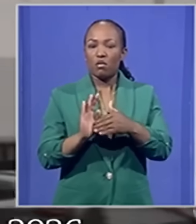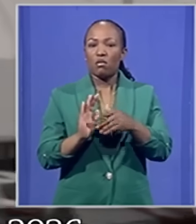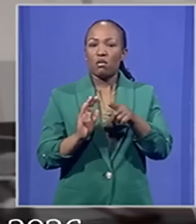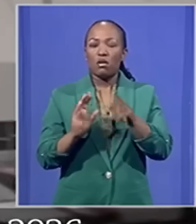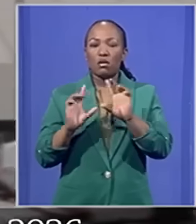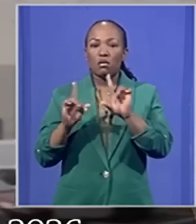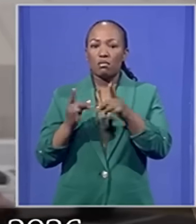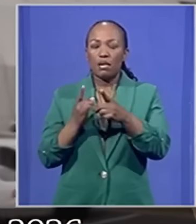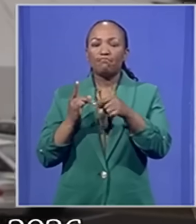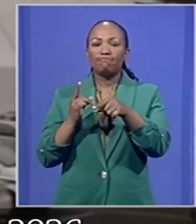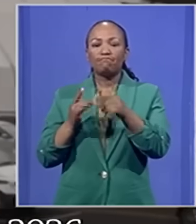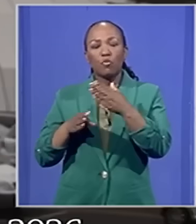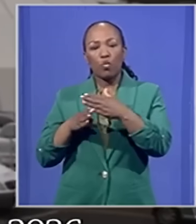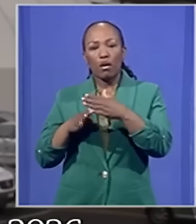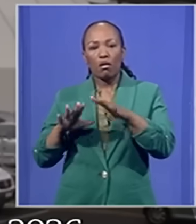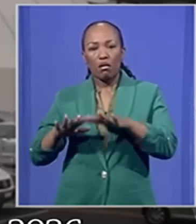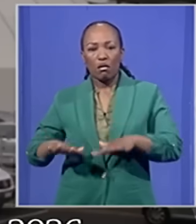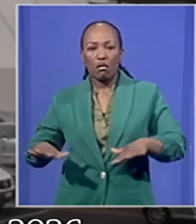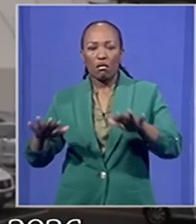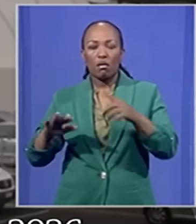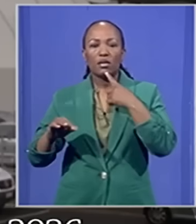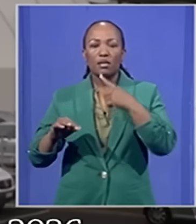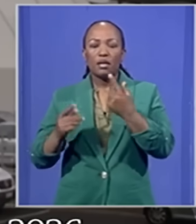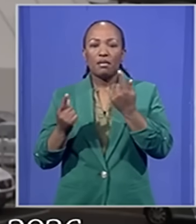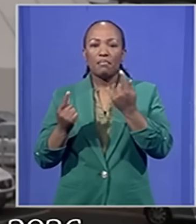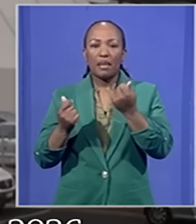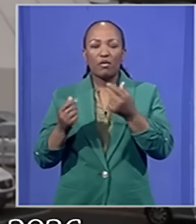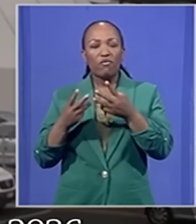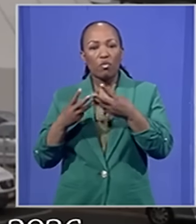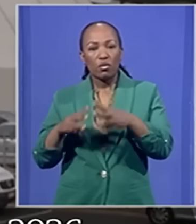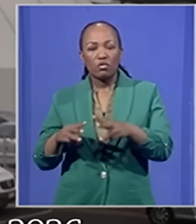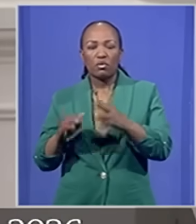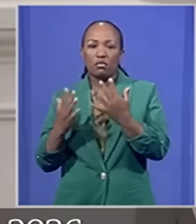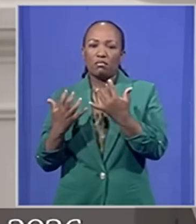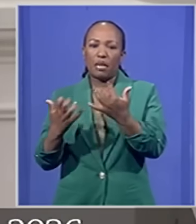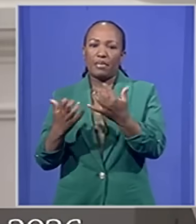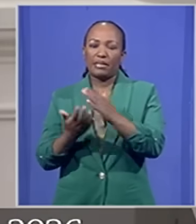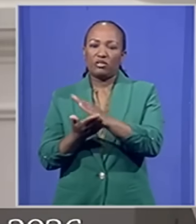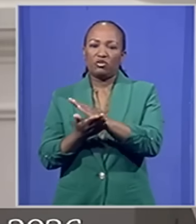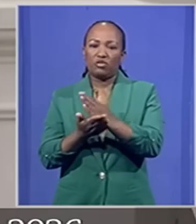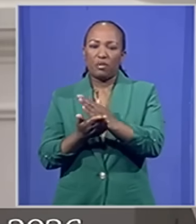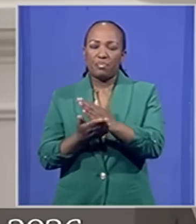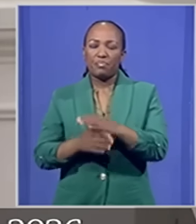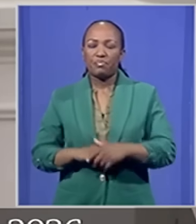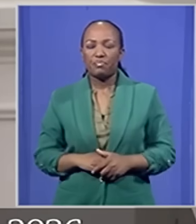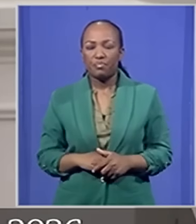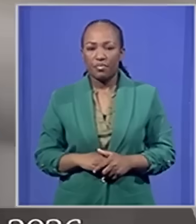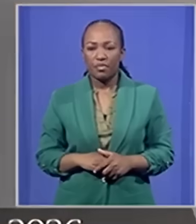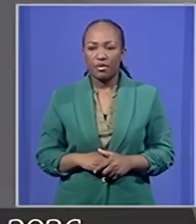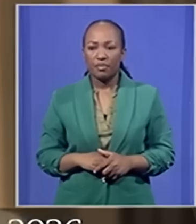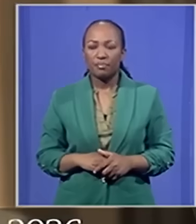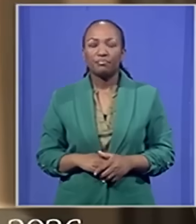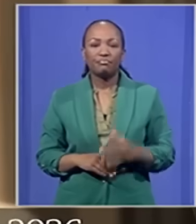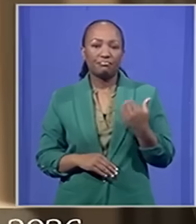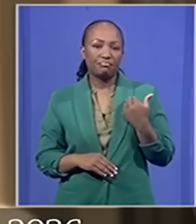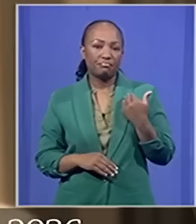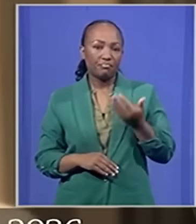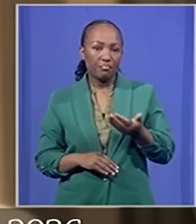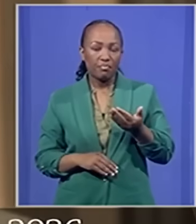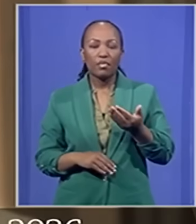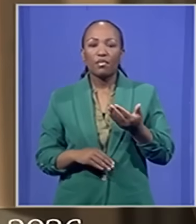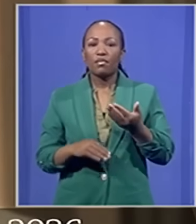re le batla go aroganya ditshenyegelo tseo le Palamente. We have suffered enormous budget cuts